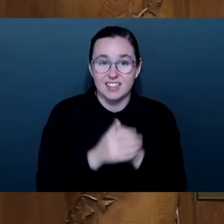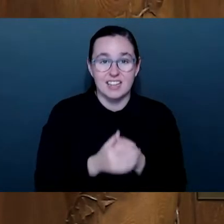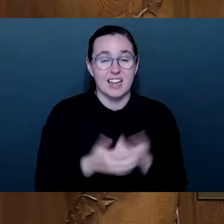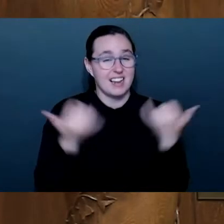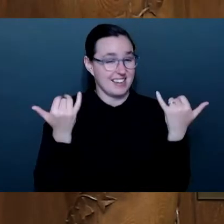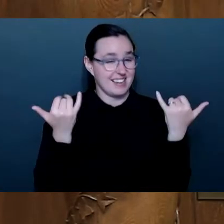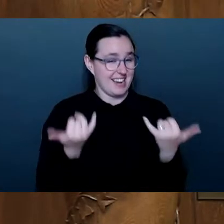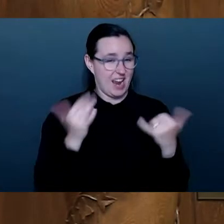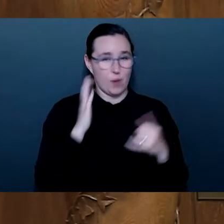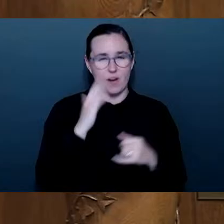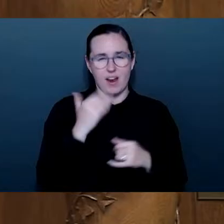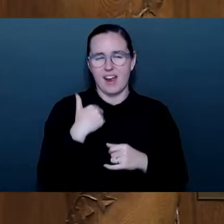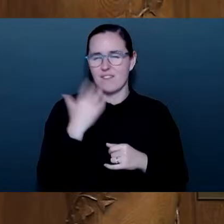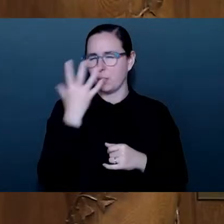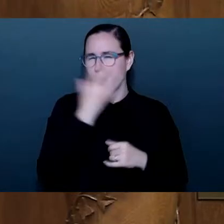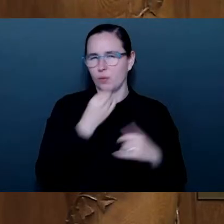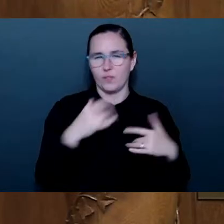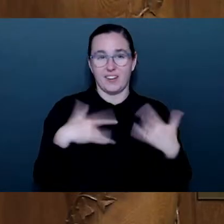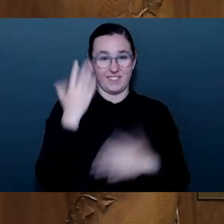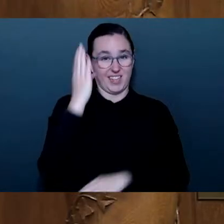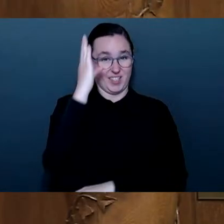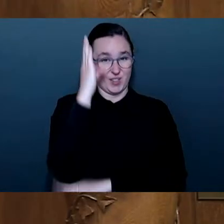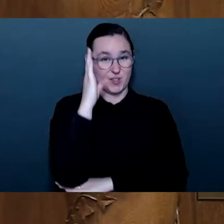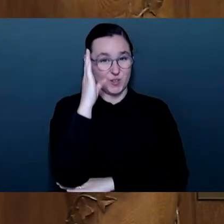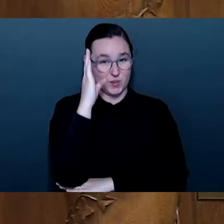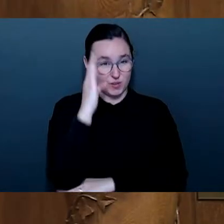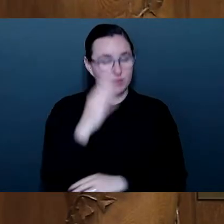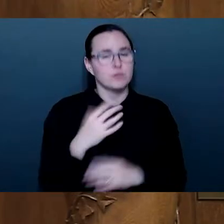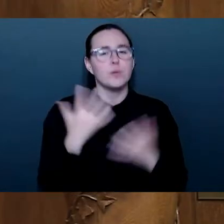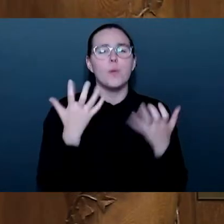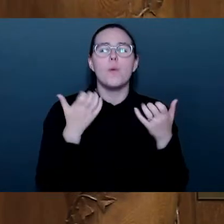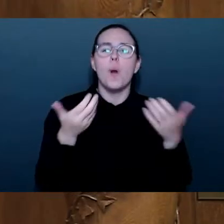we welcome them. Please join me, give them a warm welcome.